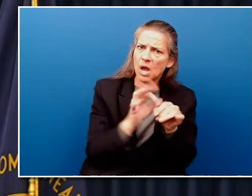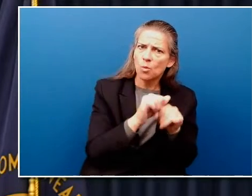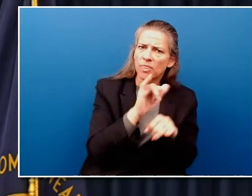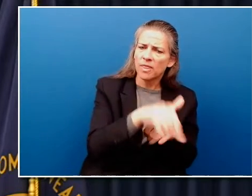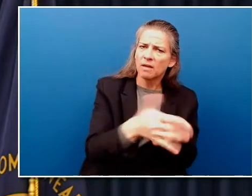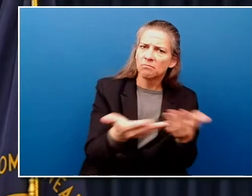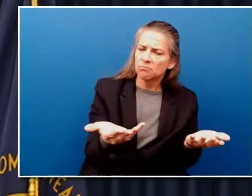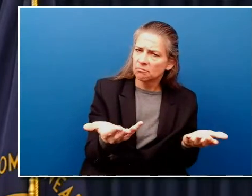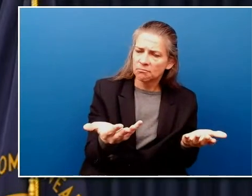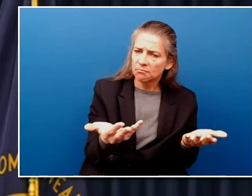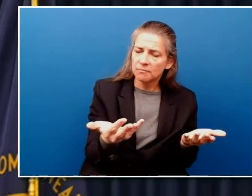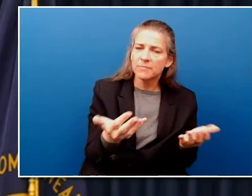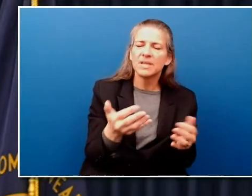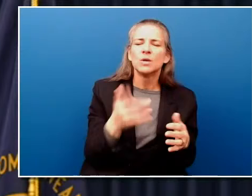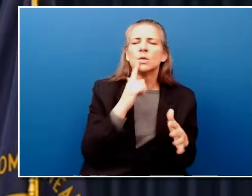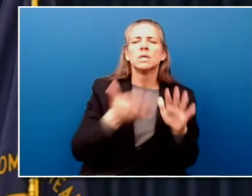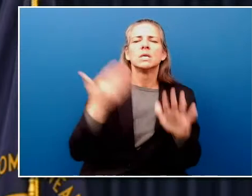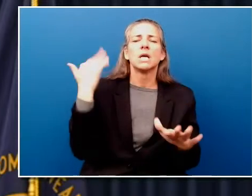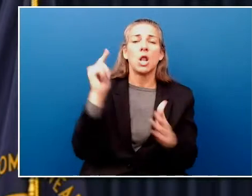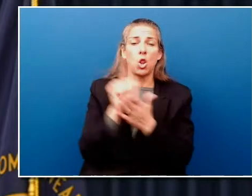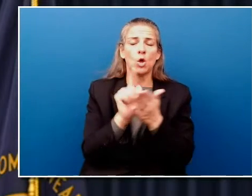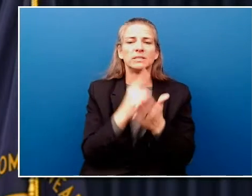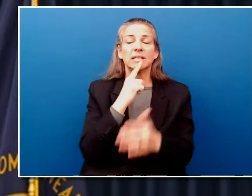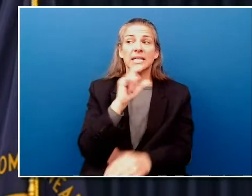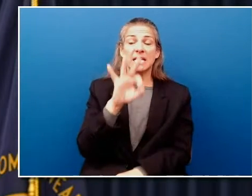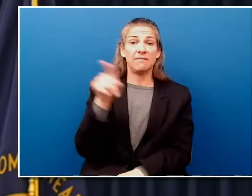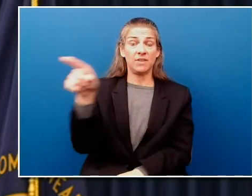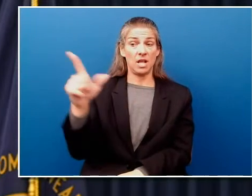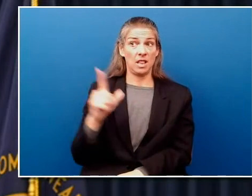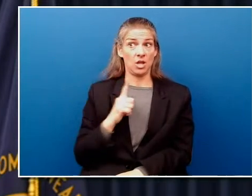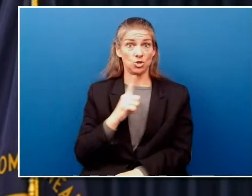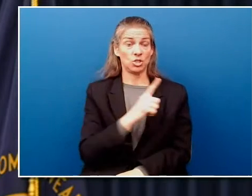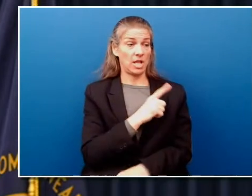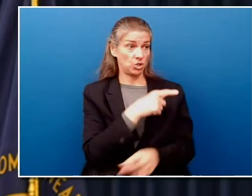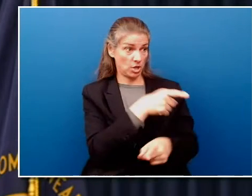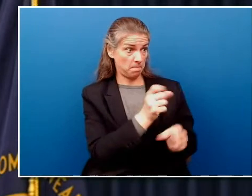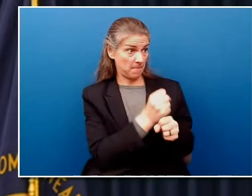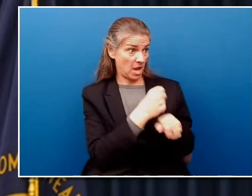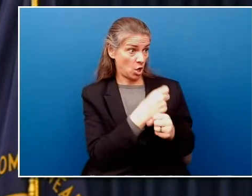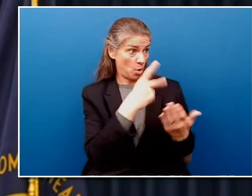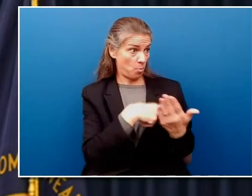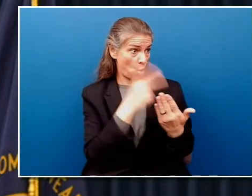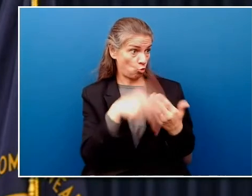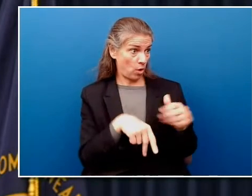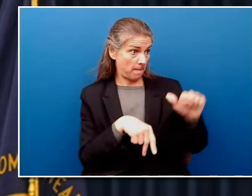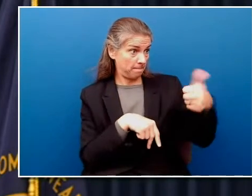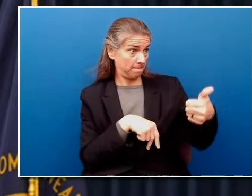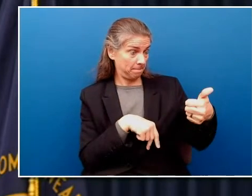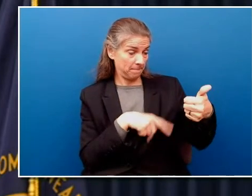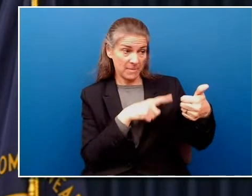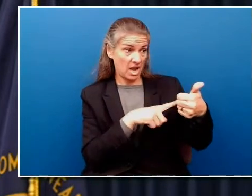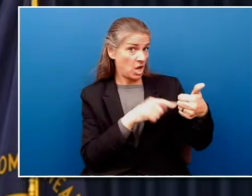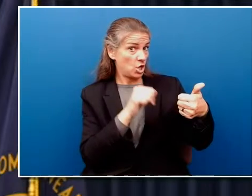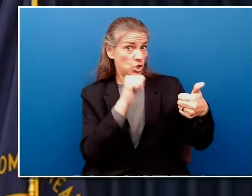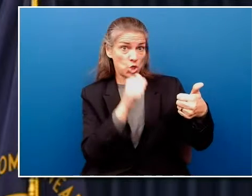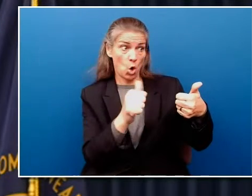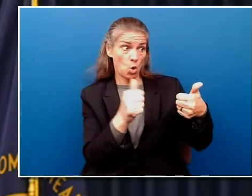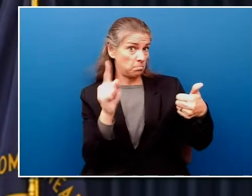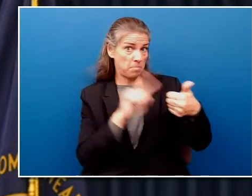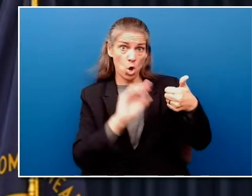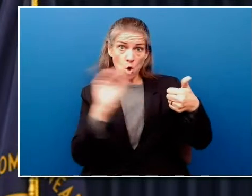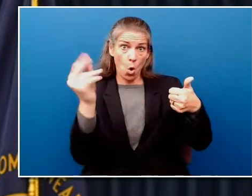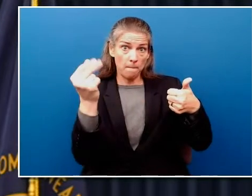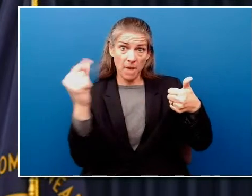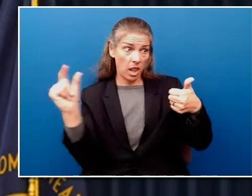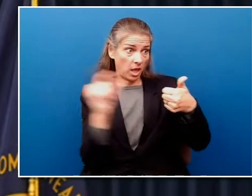that if the General Assembly creates a program but doesn't fund it, they don't expect you to do it during the biennium. We've got a couple